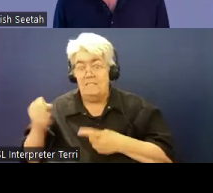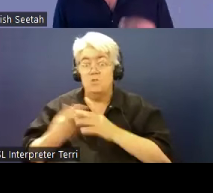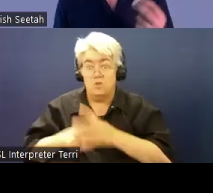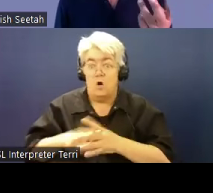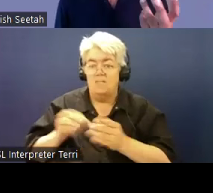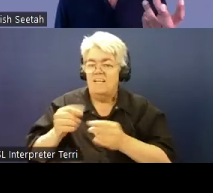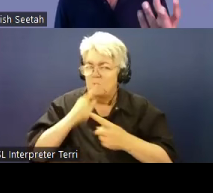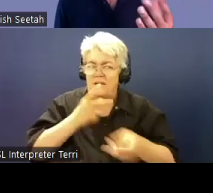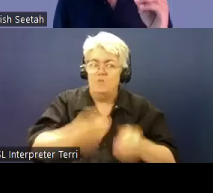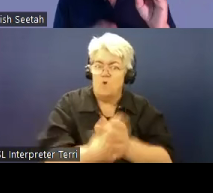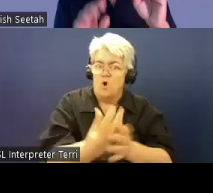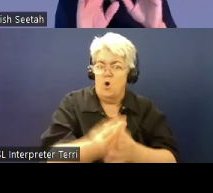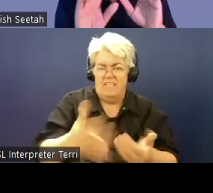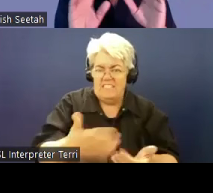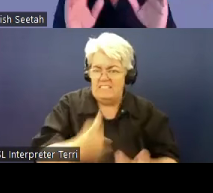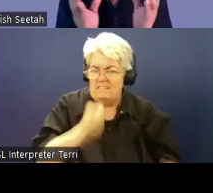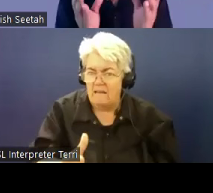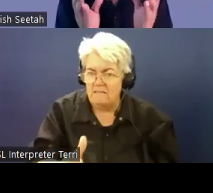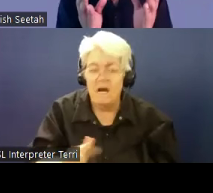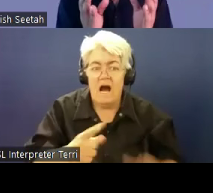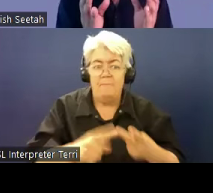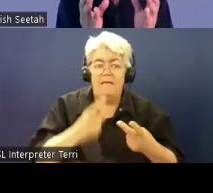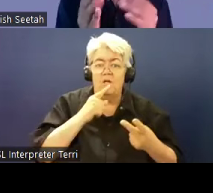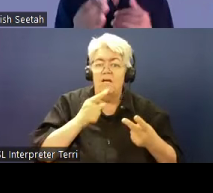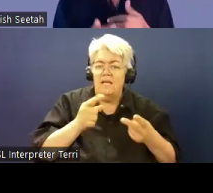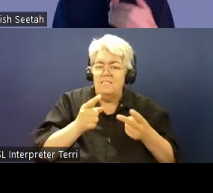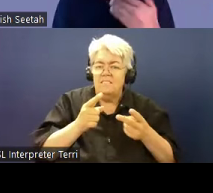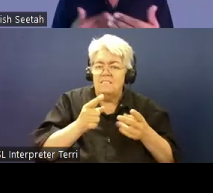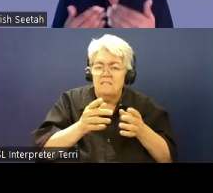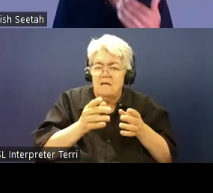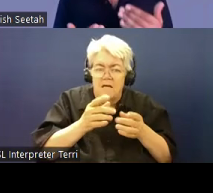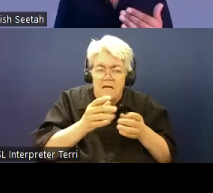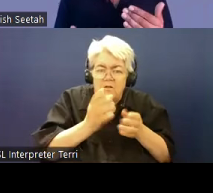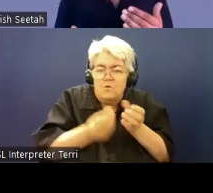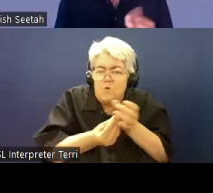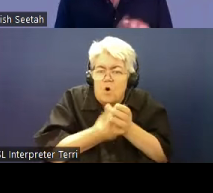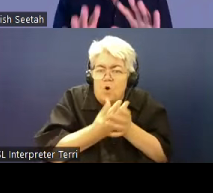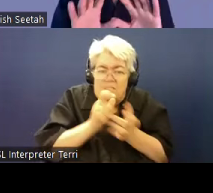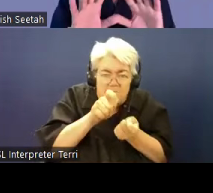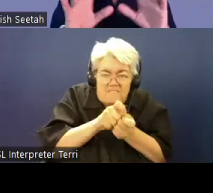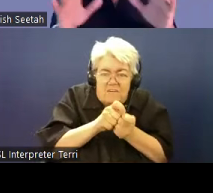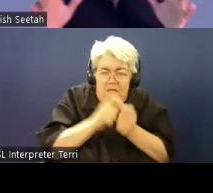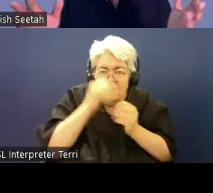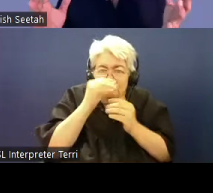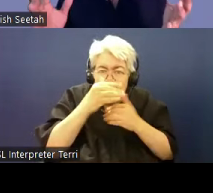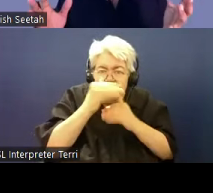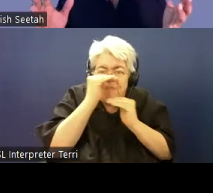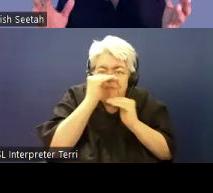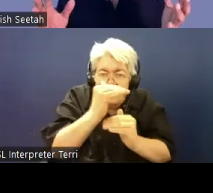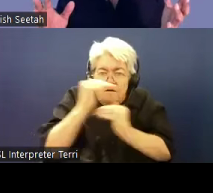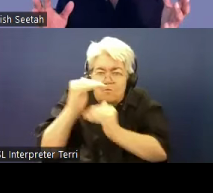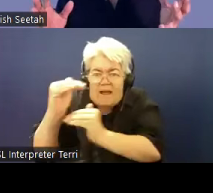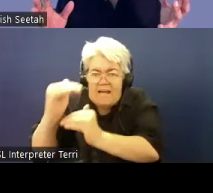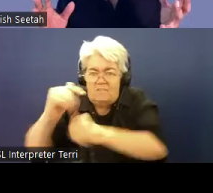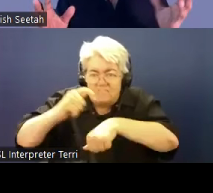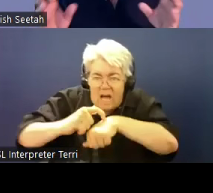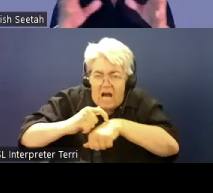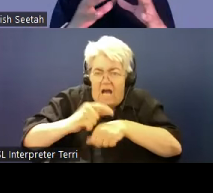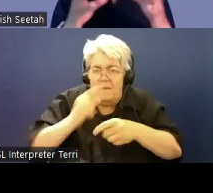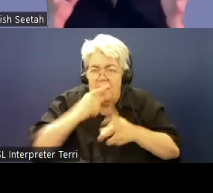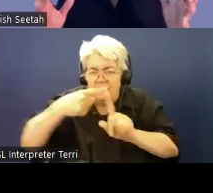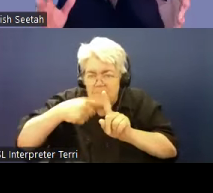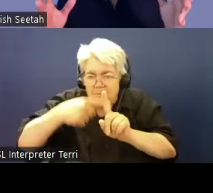propagate from cultivars. It's got a very narrow niche. More important than that, the family of salvia divinorum